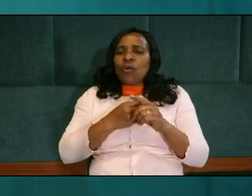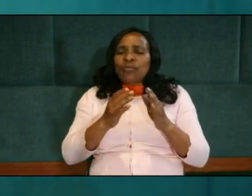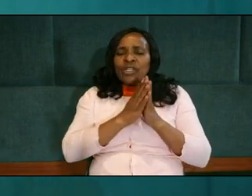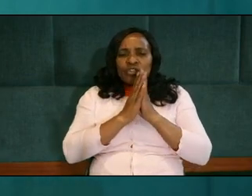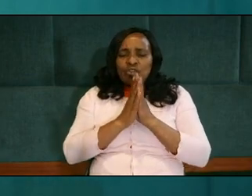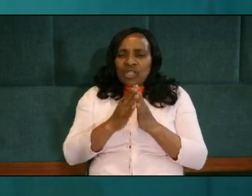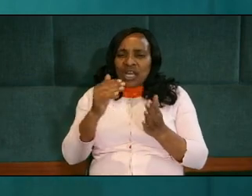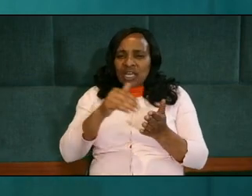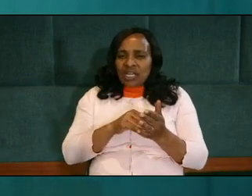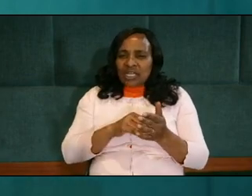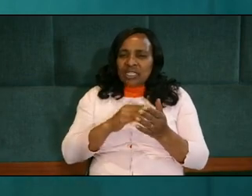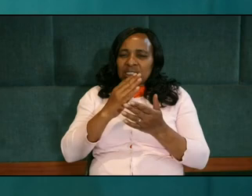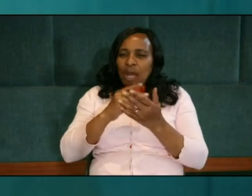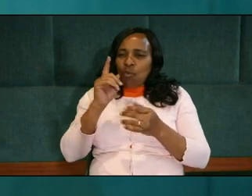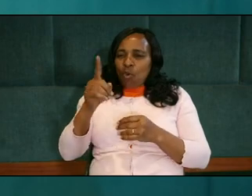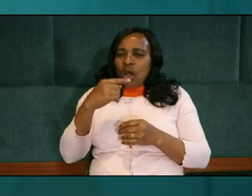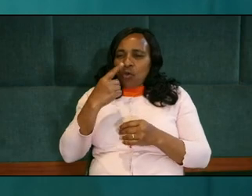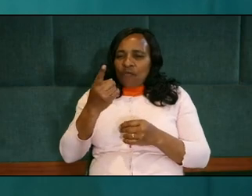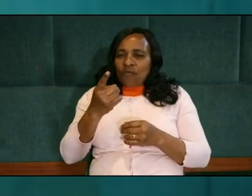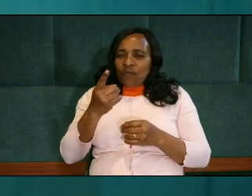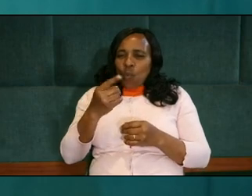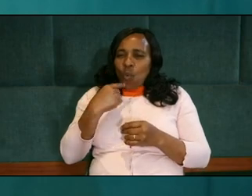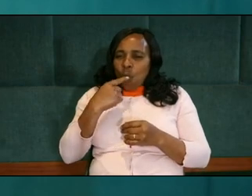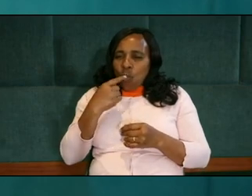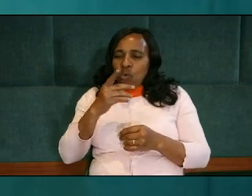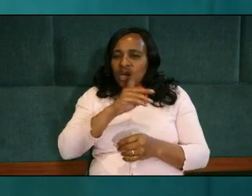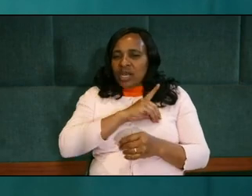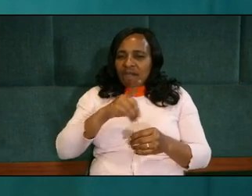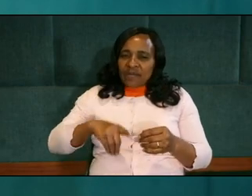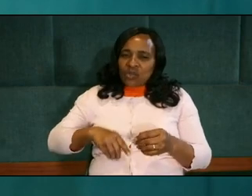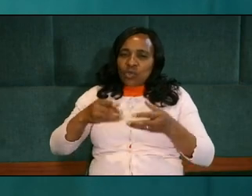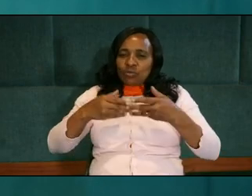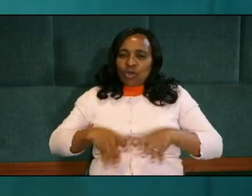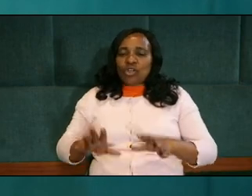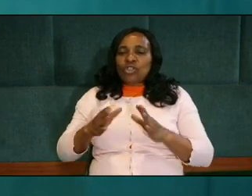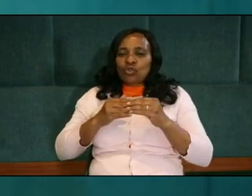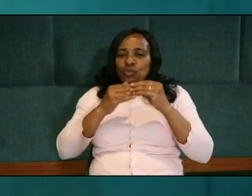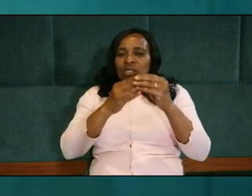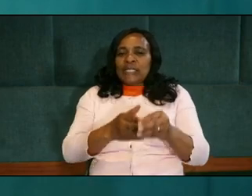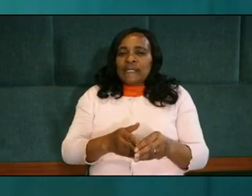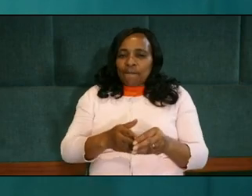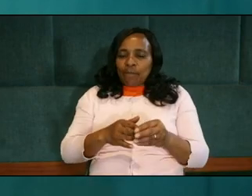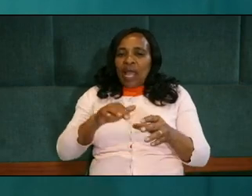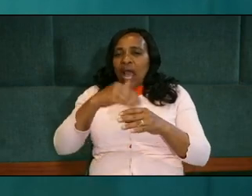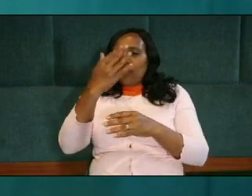see someone like David was born to lead. He's out there attending to his